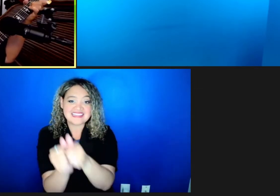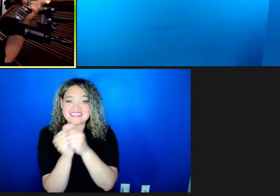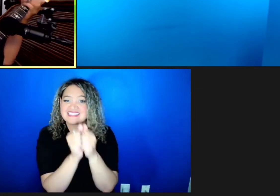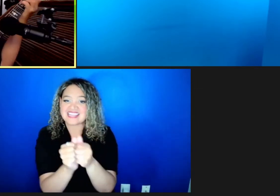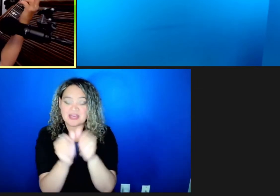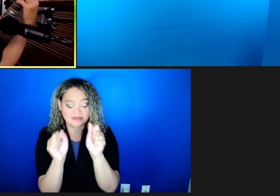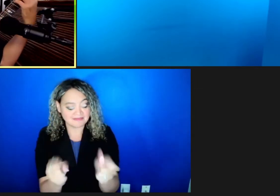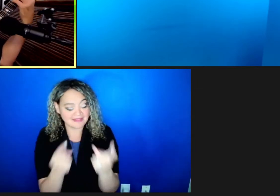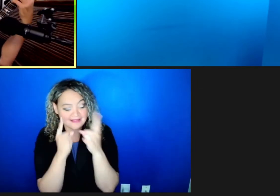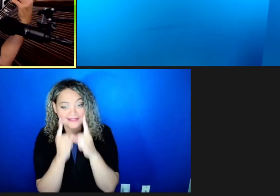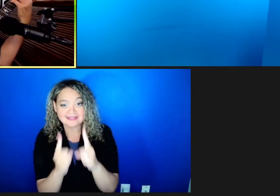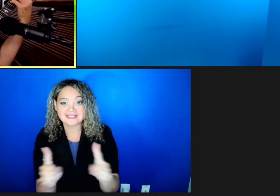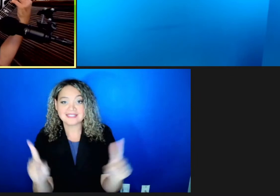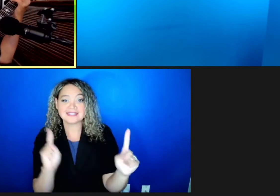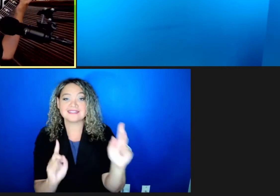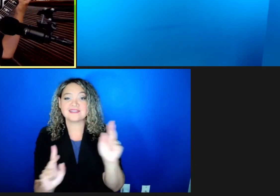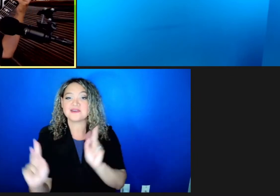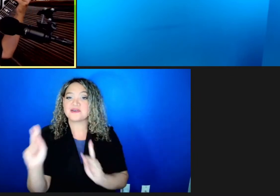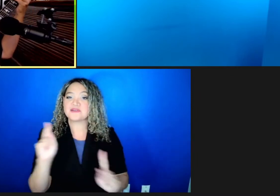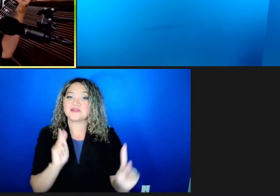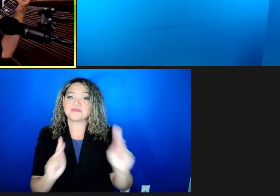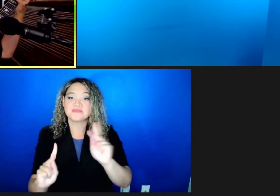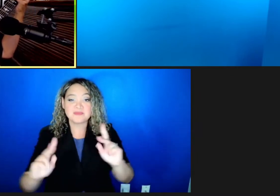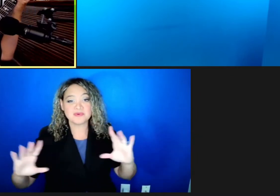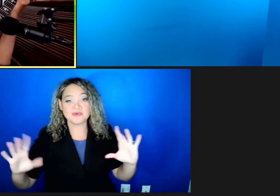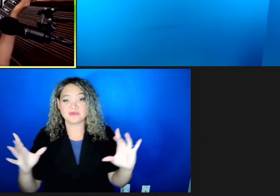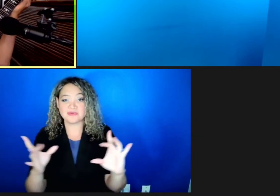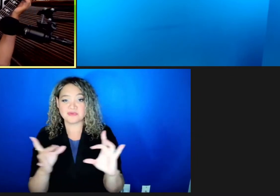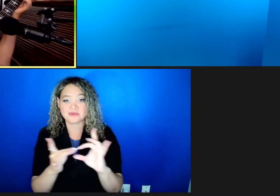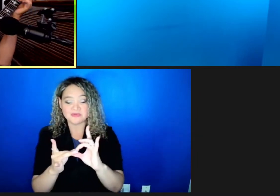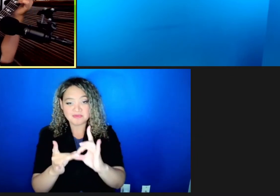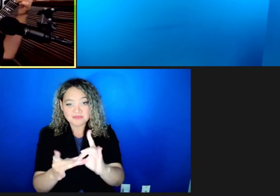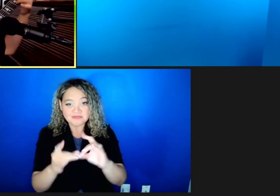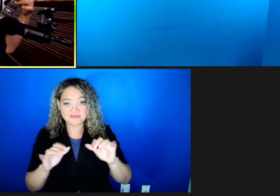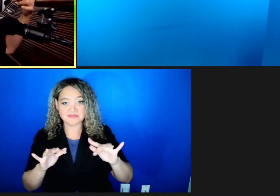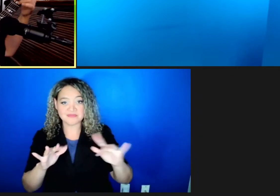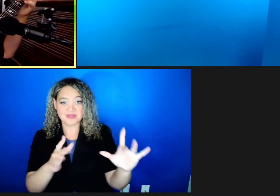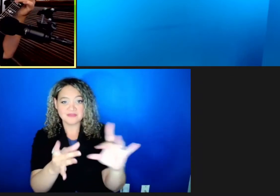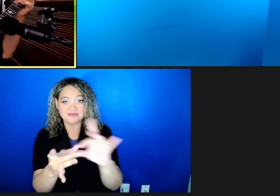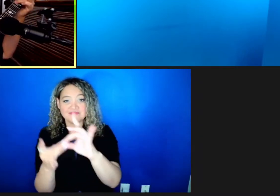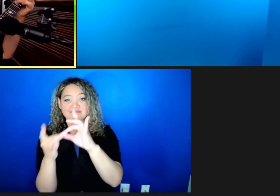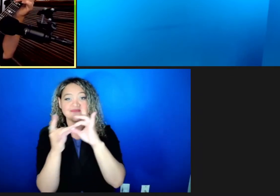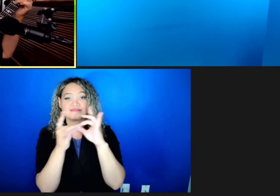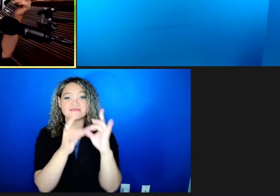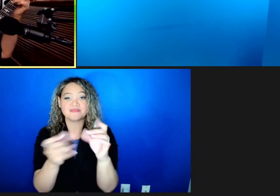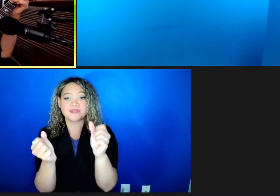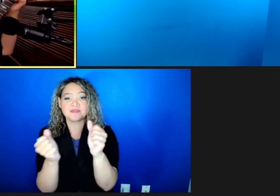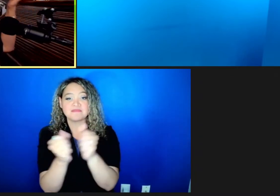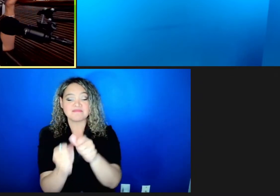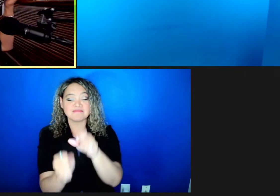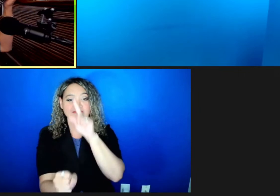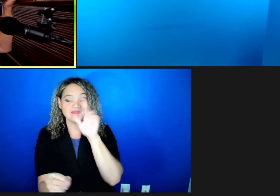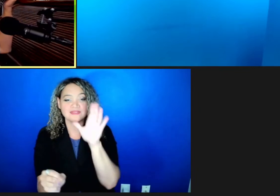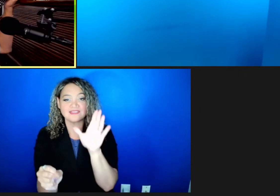succeed. Humanity united and bonded by our creed.